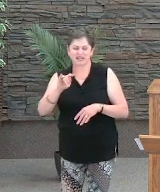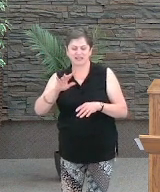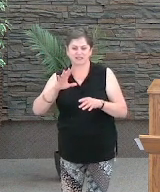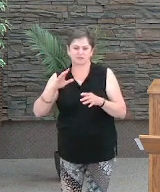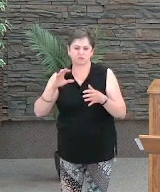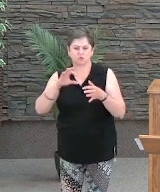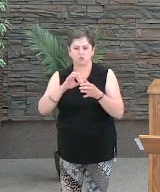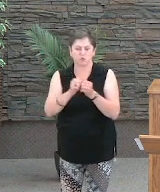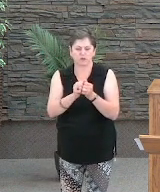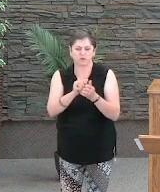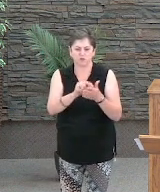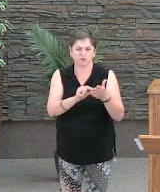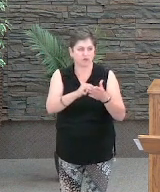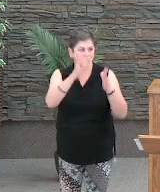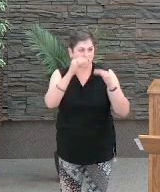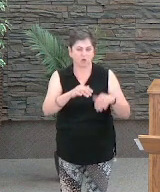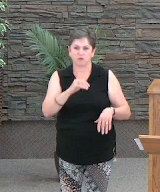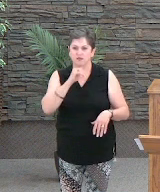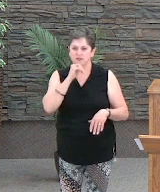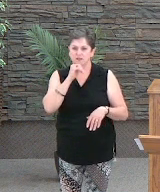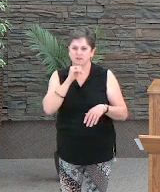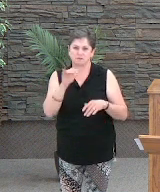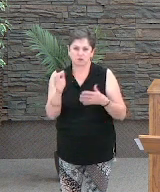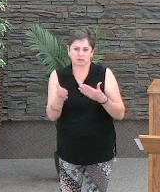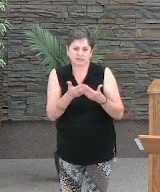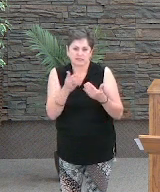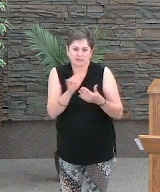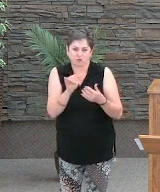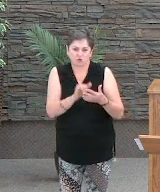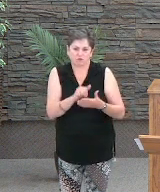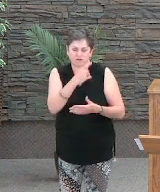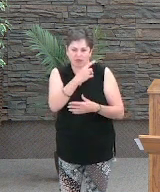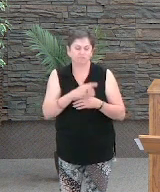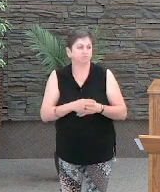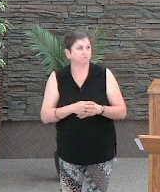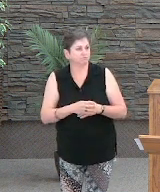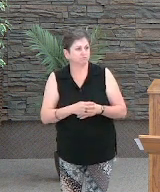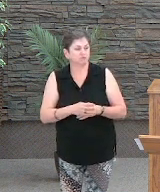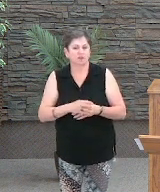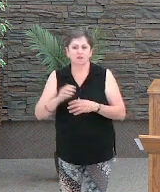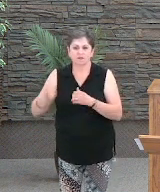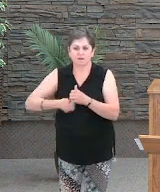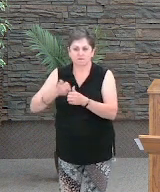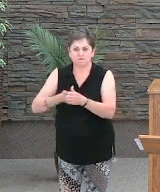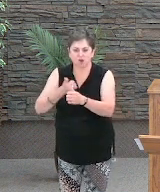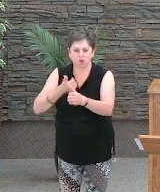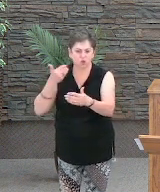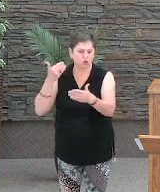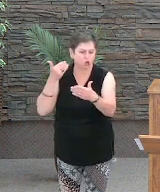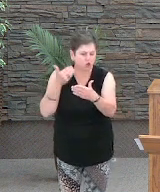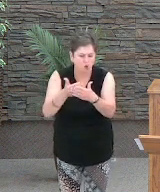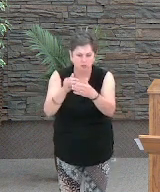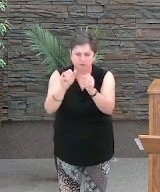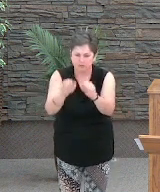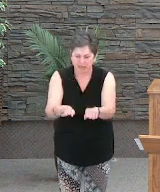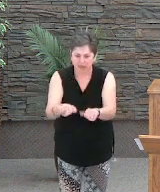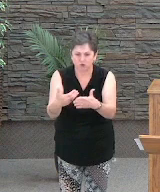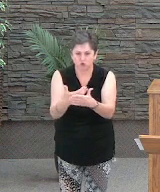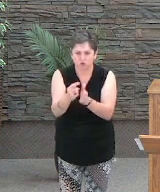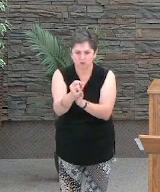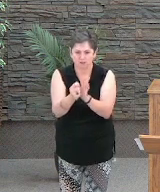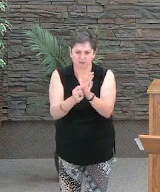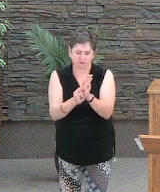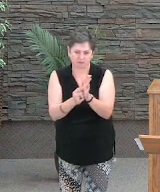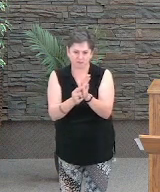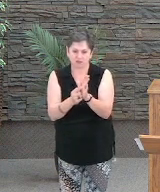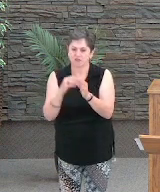Scripture, I hope it's not very much different from that. Of following as close as we can the New